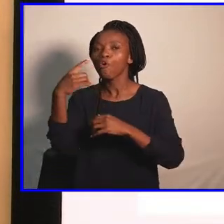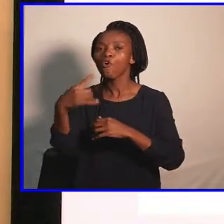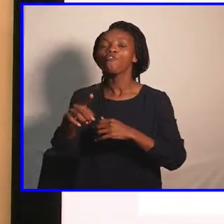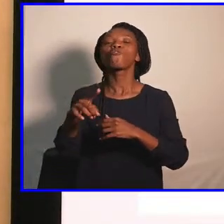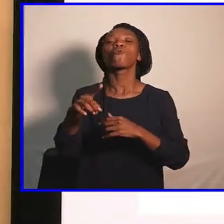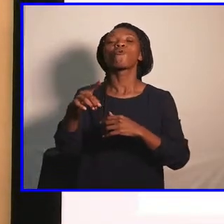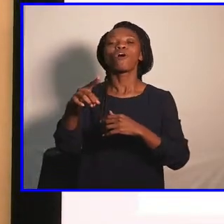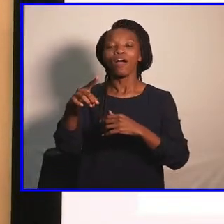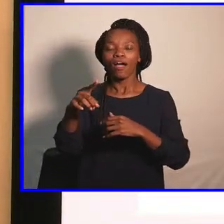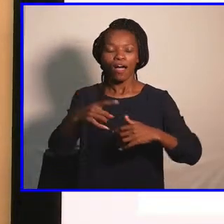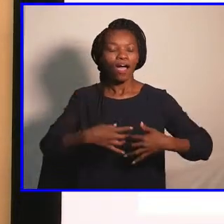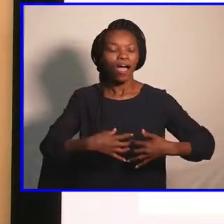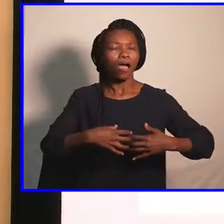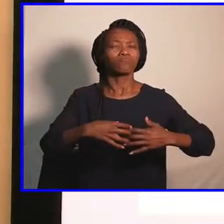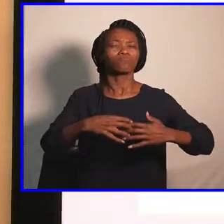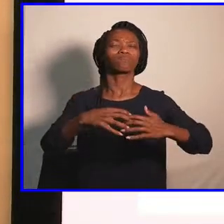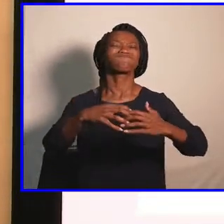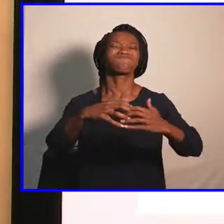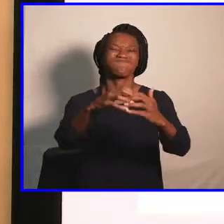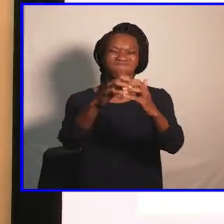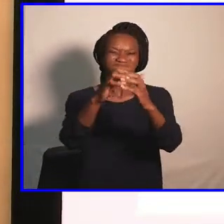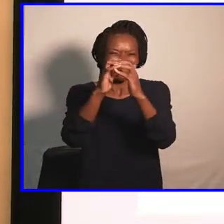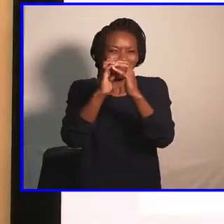this most outstanding